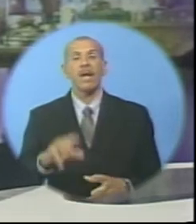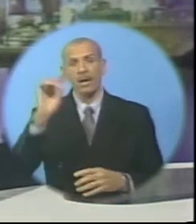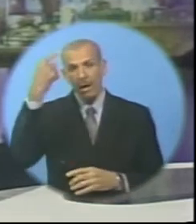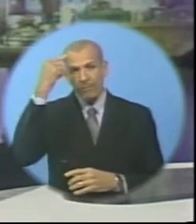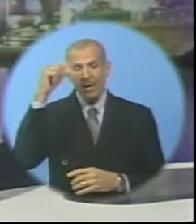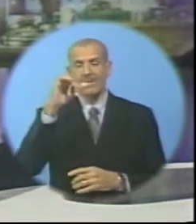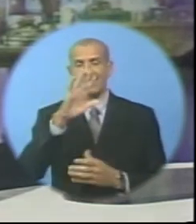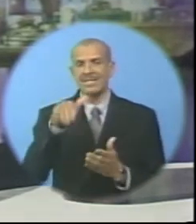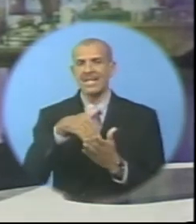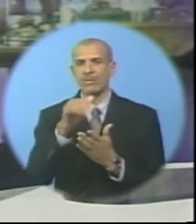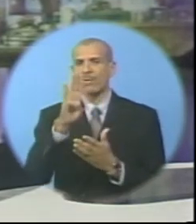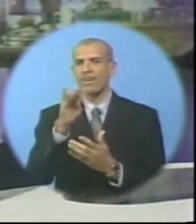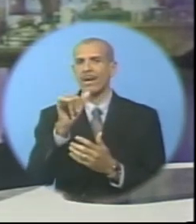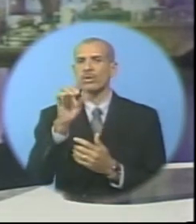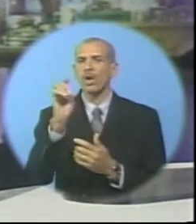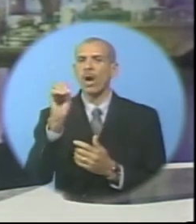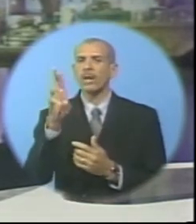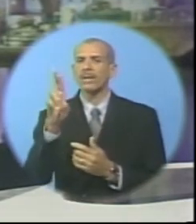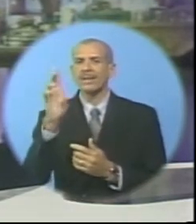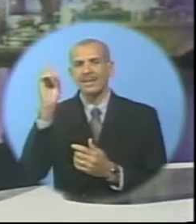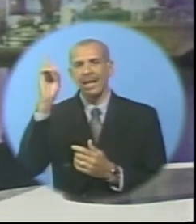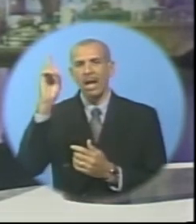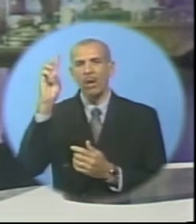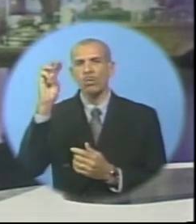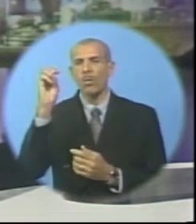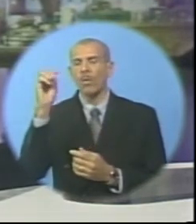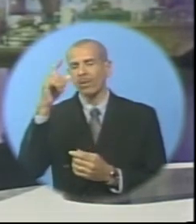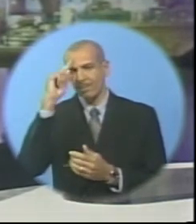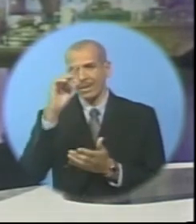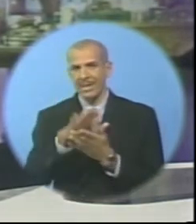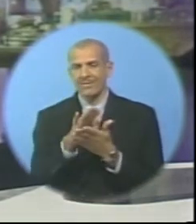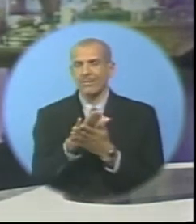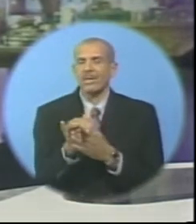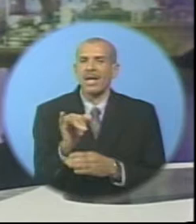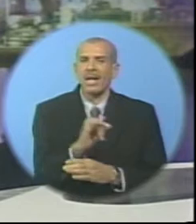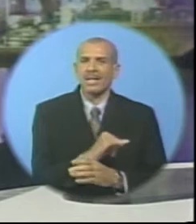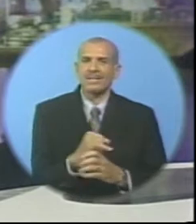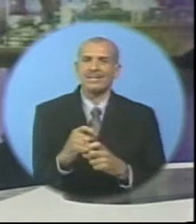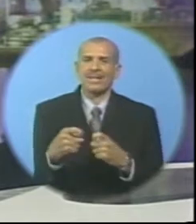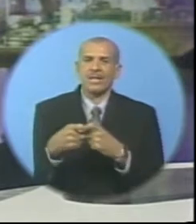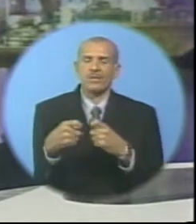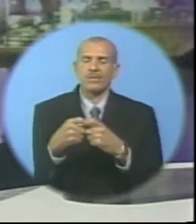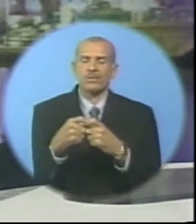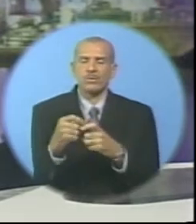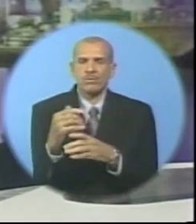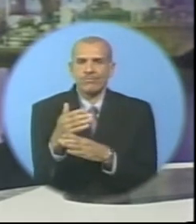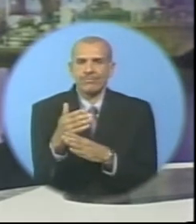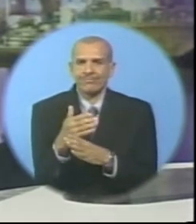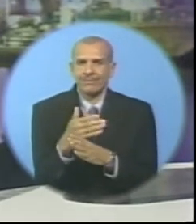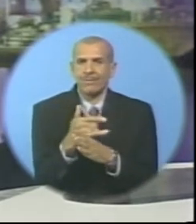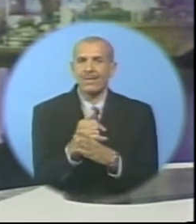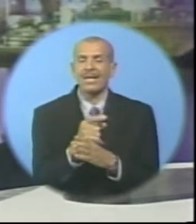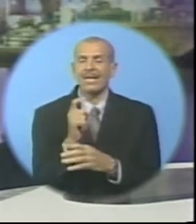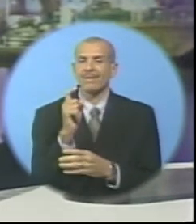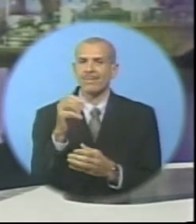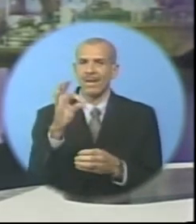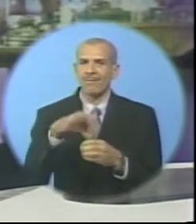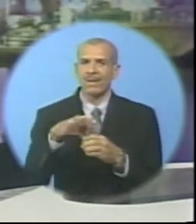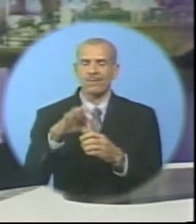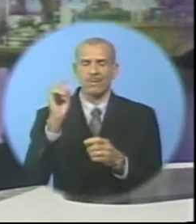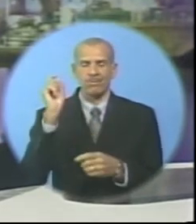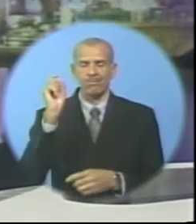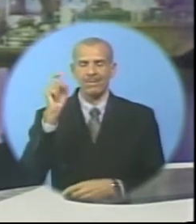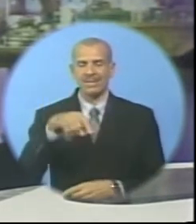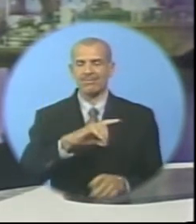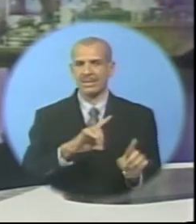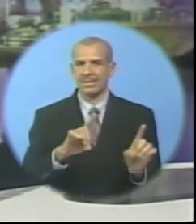Governor of the Central Bank, Dr. Dila Worrell, believes that in order for the island's renewable sector to grow, the necessary investments must be made. He